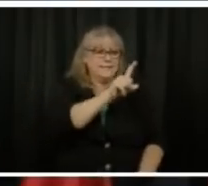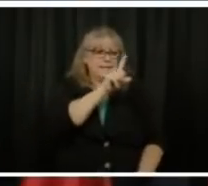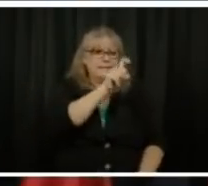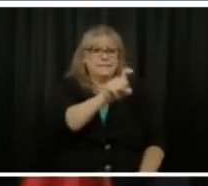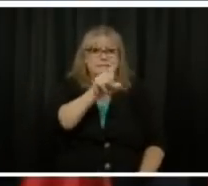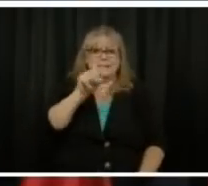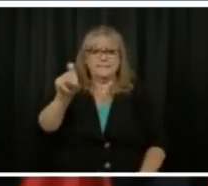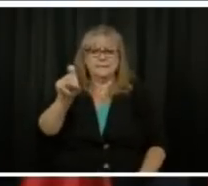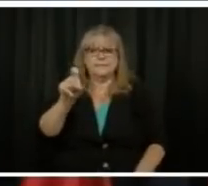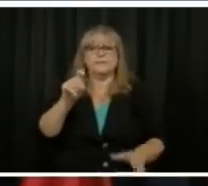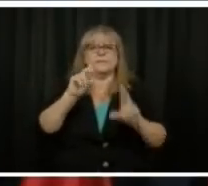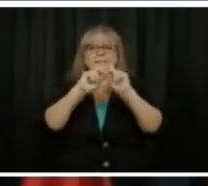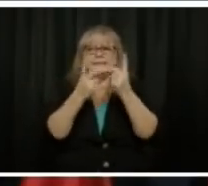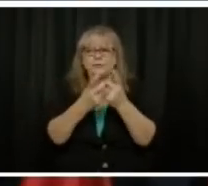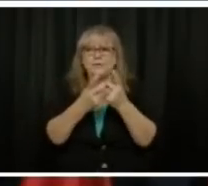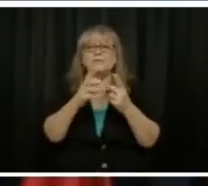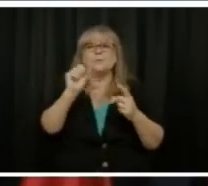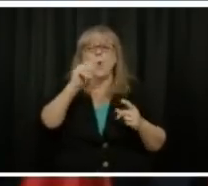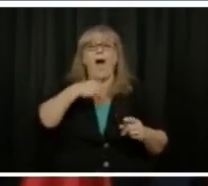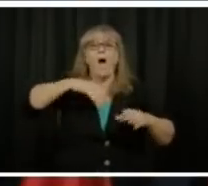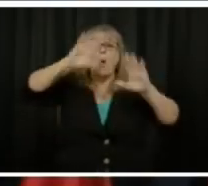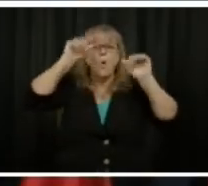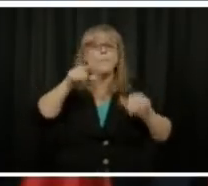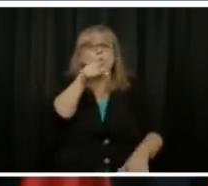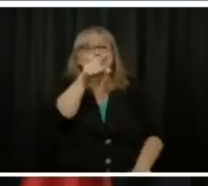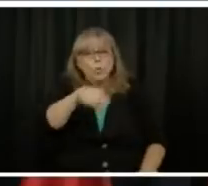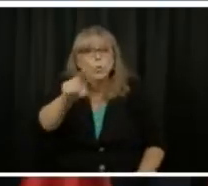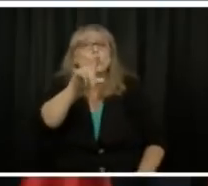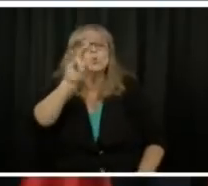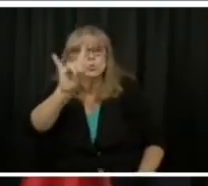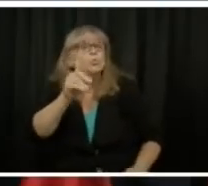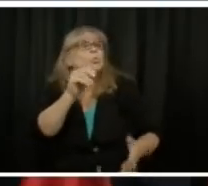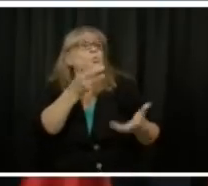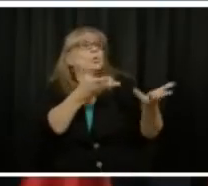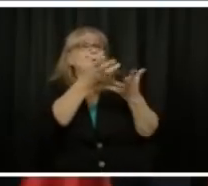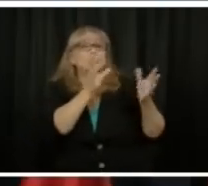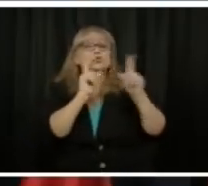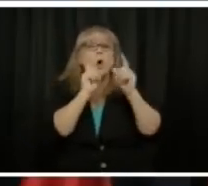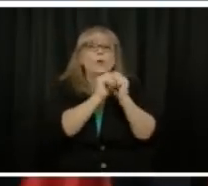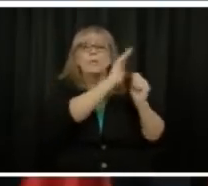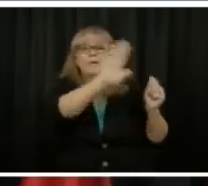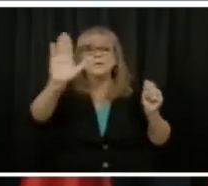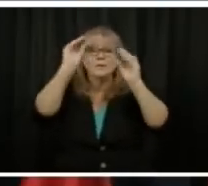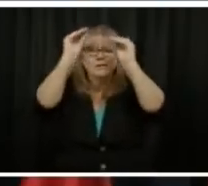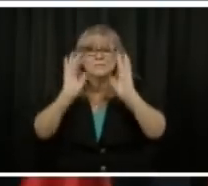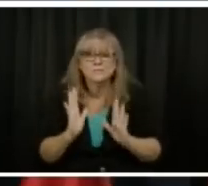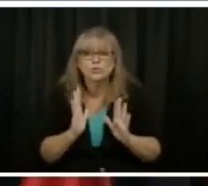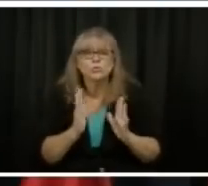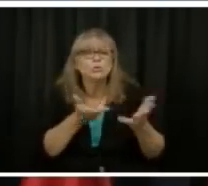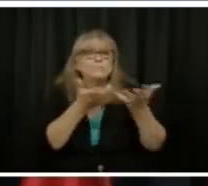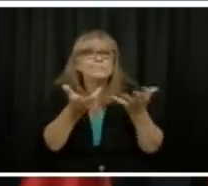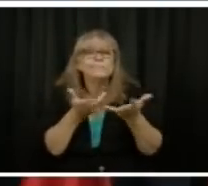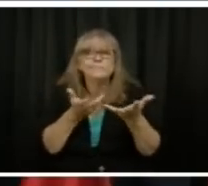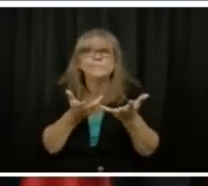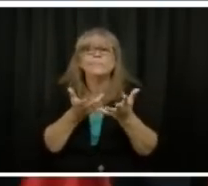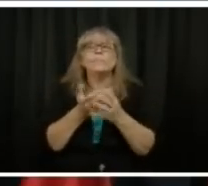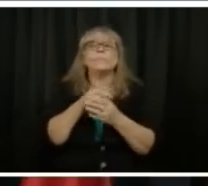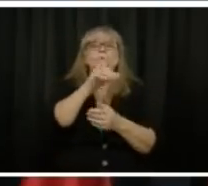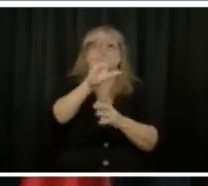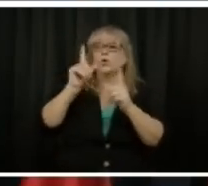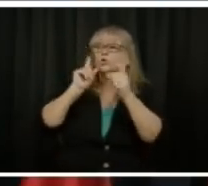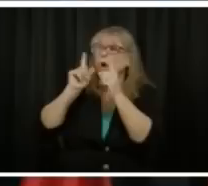their teachers in the safety protocols, listening to their teachers, listening to their parents. Districts are hearing, a third of